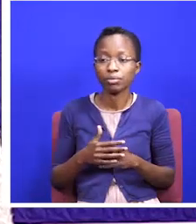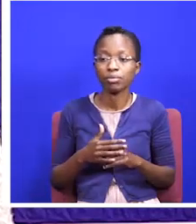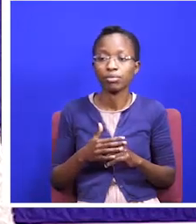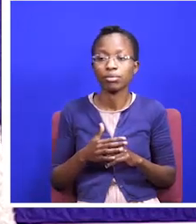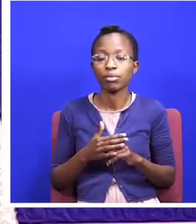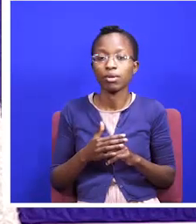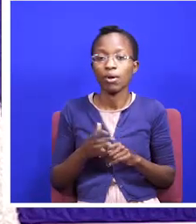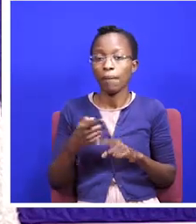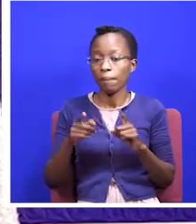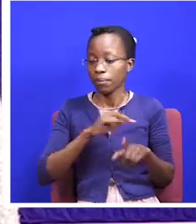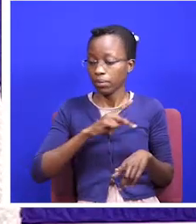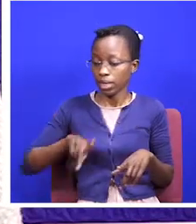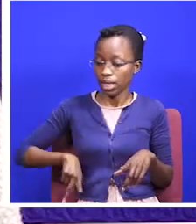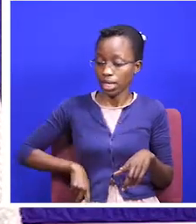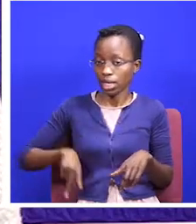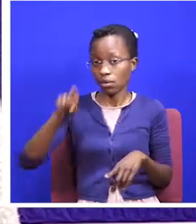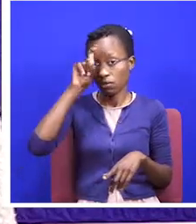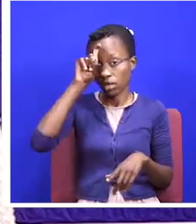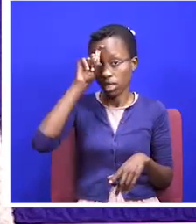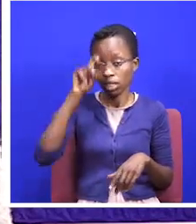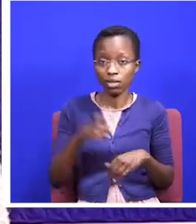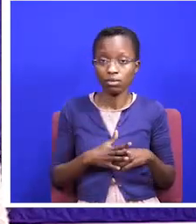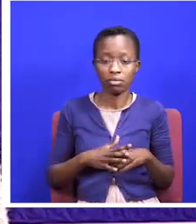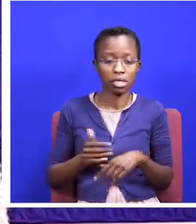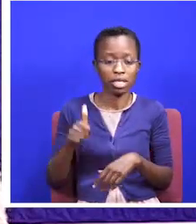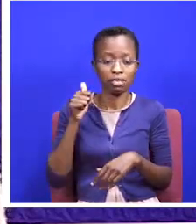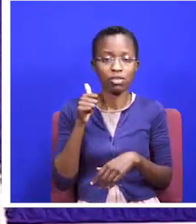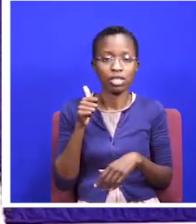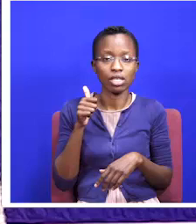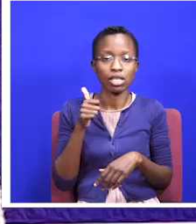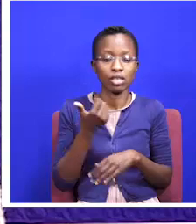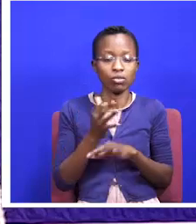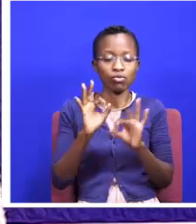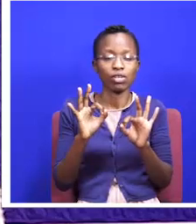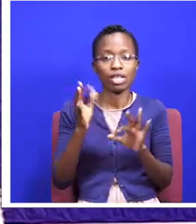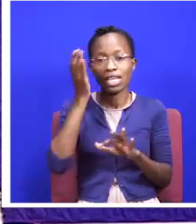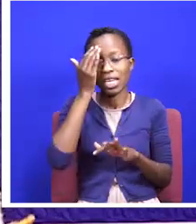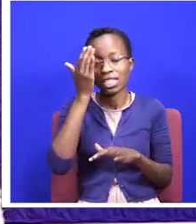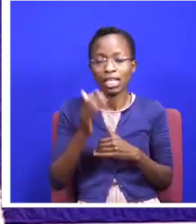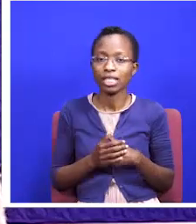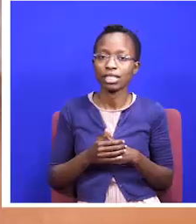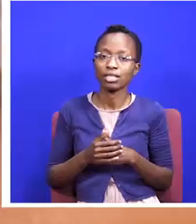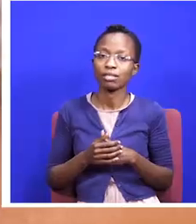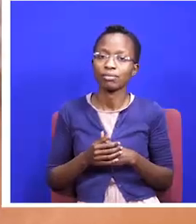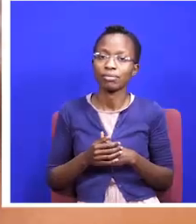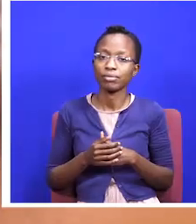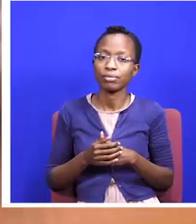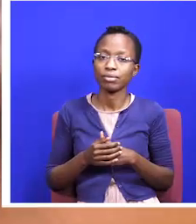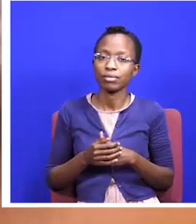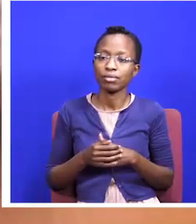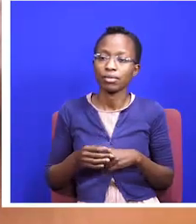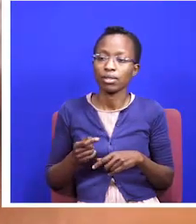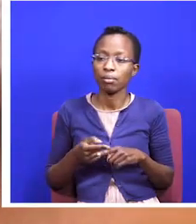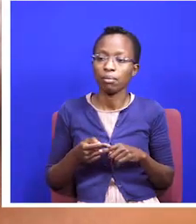Egypt. The Pharaoh, or the king of Egypt, had refused to let the